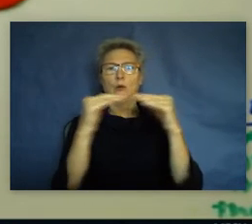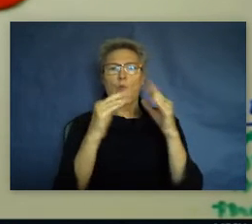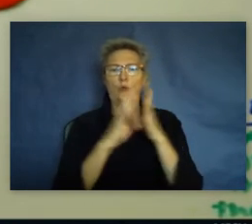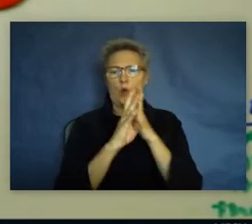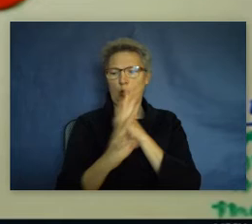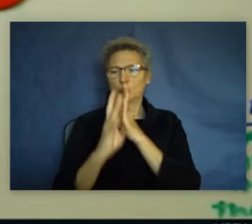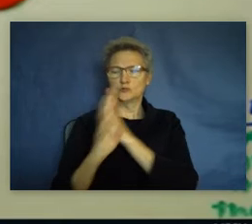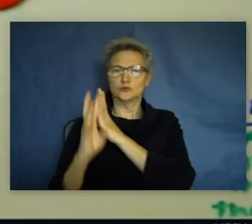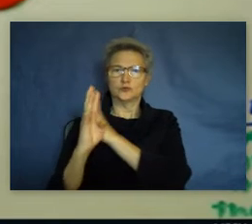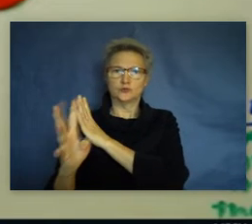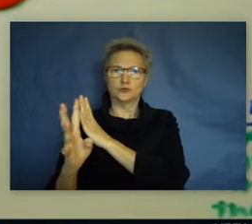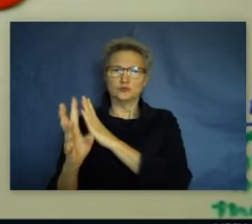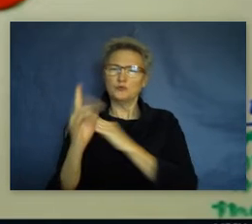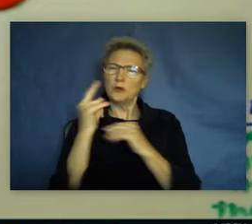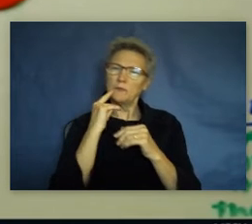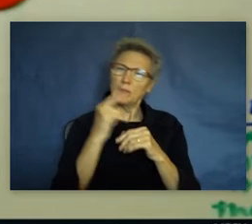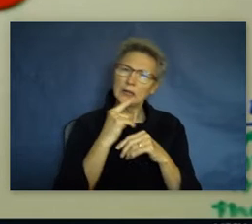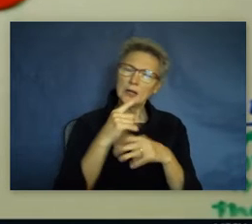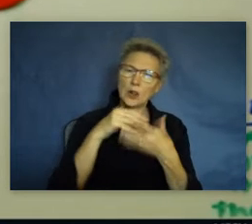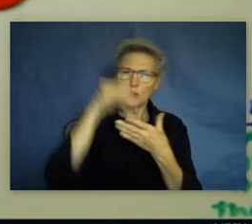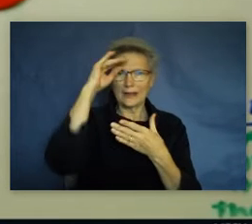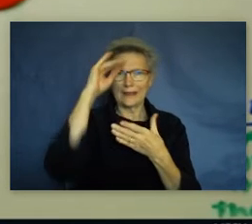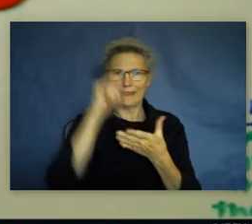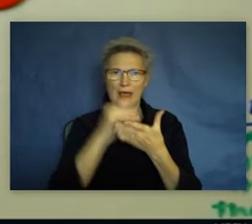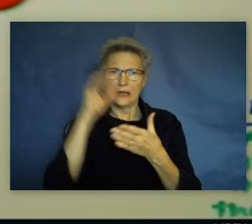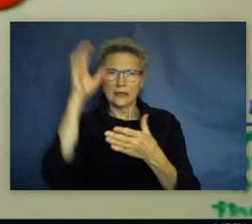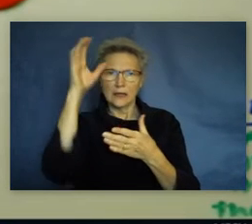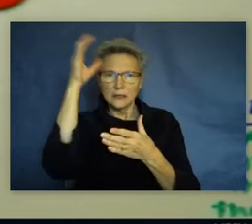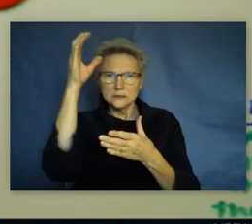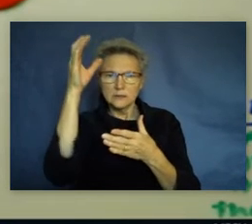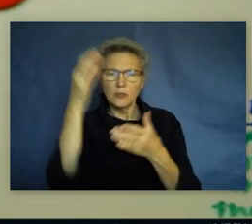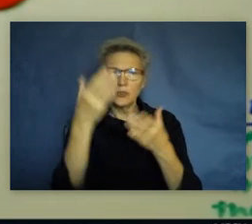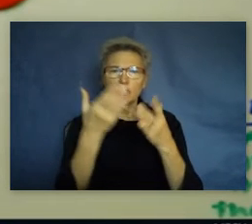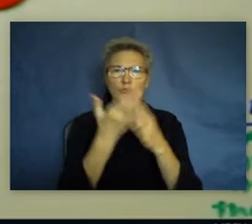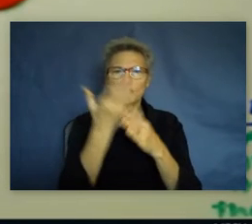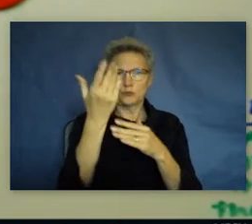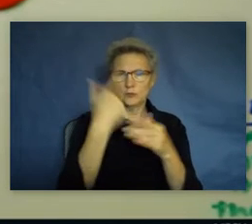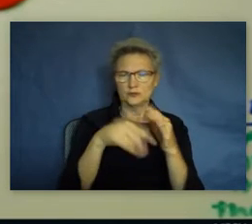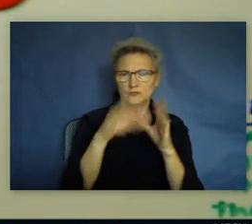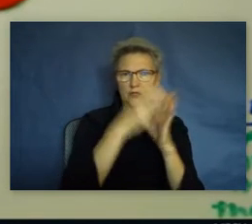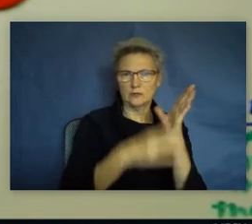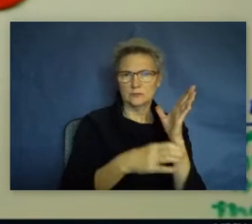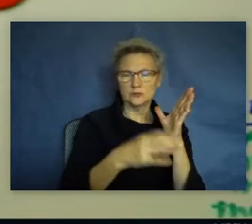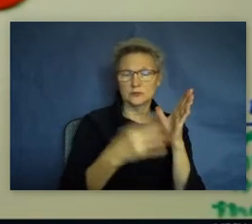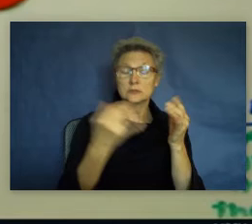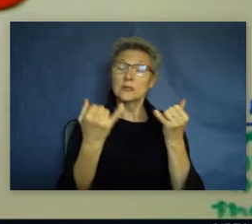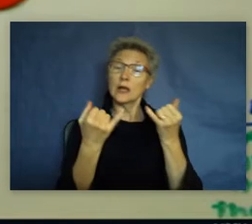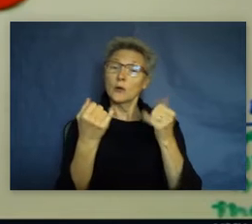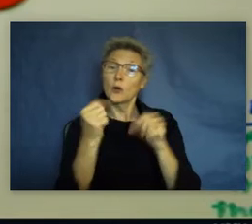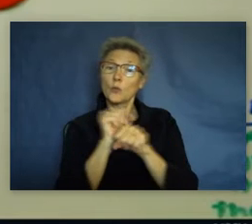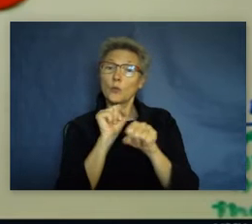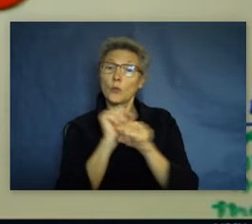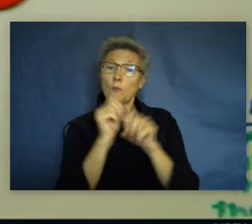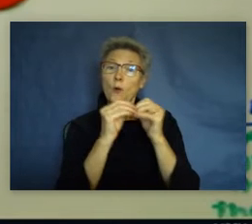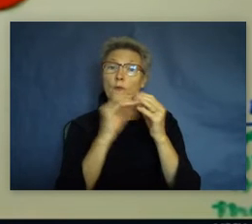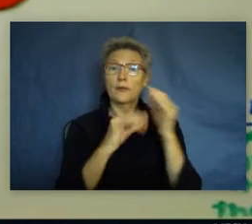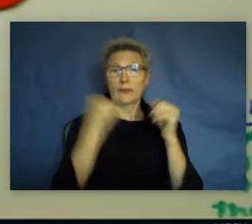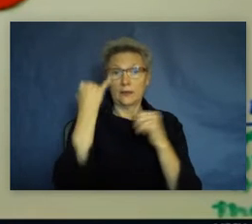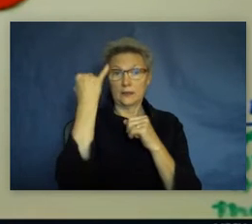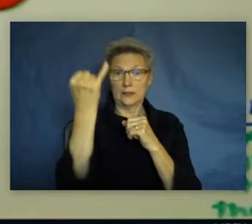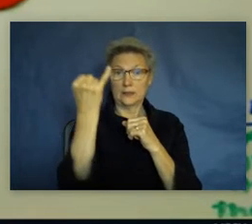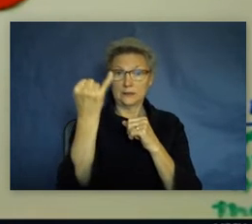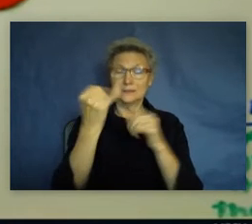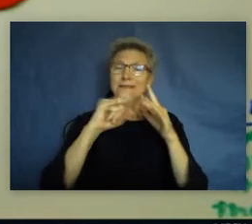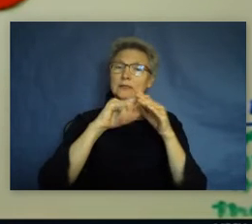been exploring that concept throughout the chapter. Today, we're going to work some more with that idea. Let's take a look by starting with